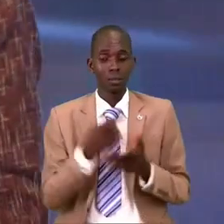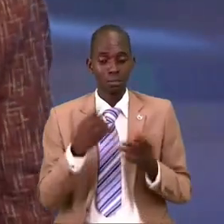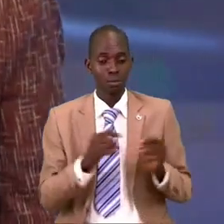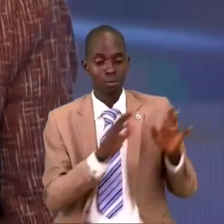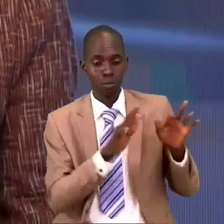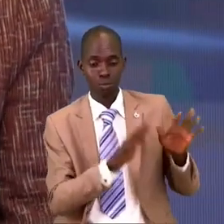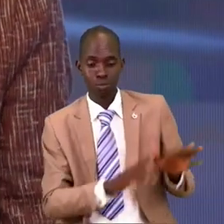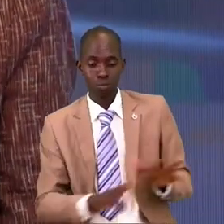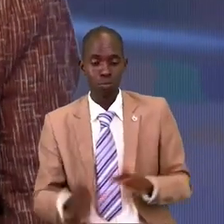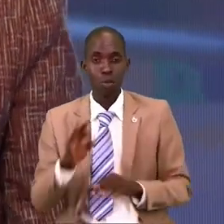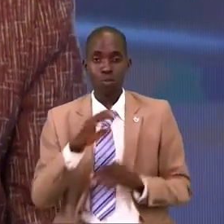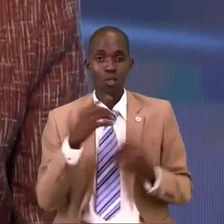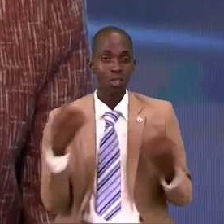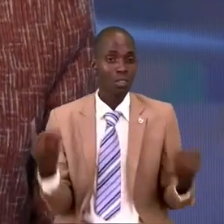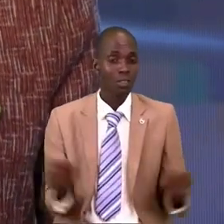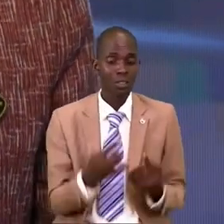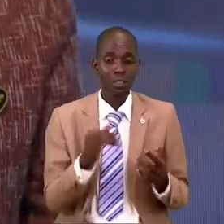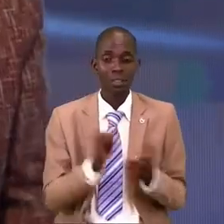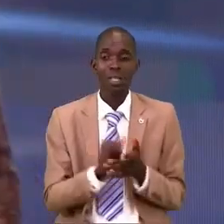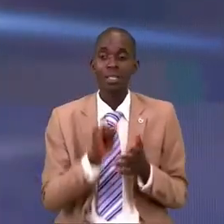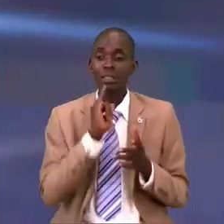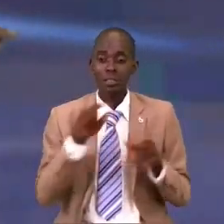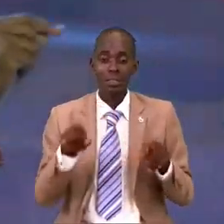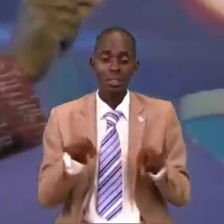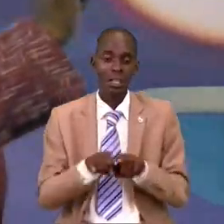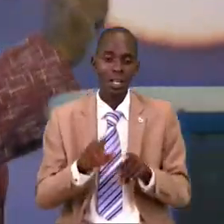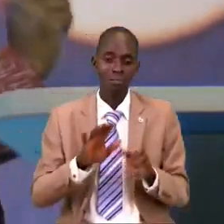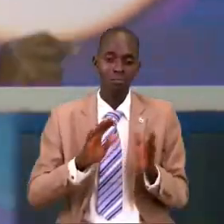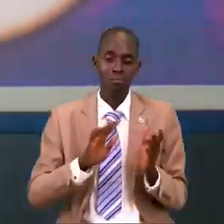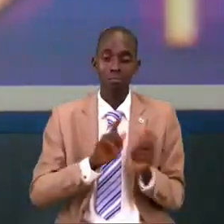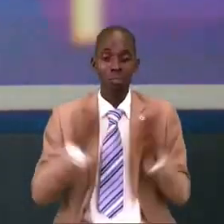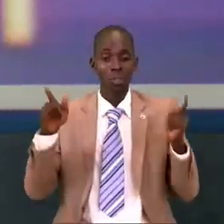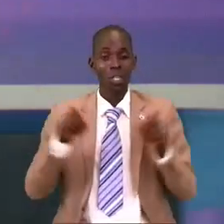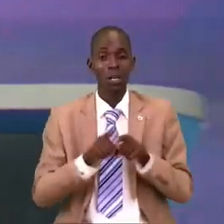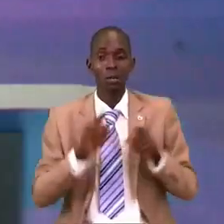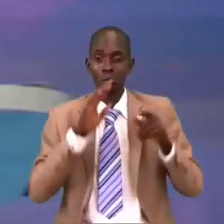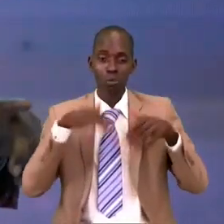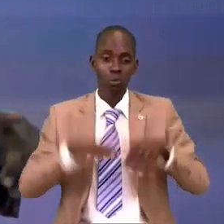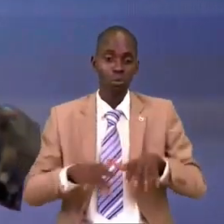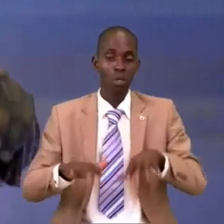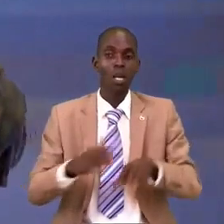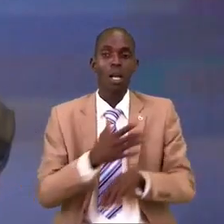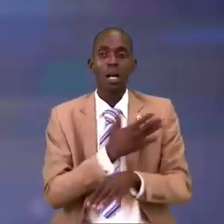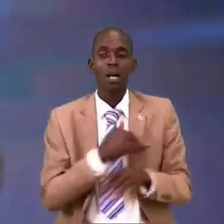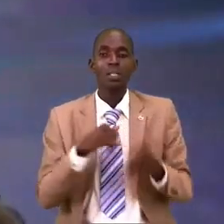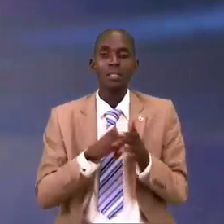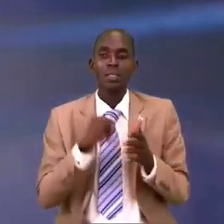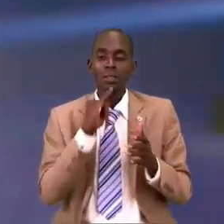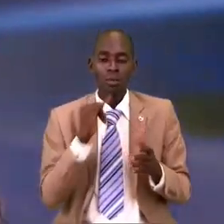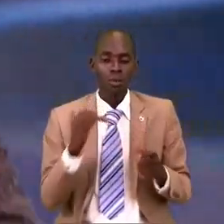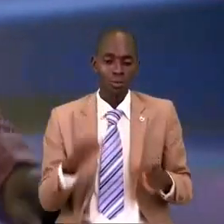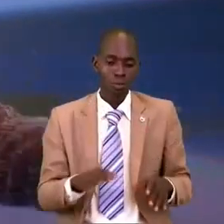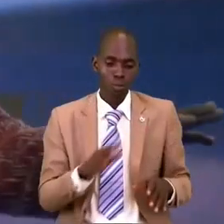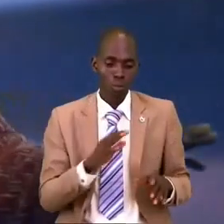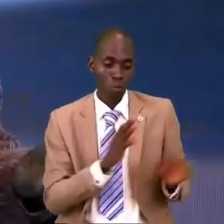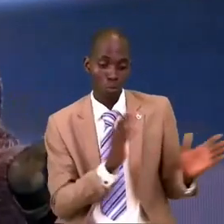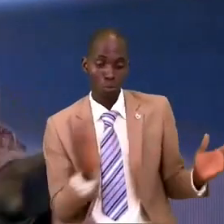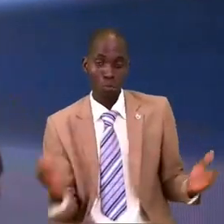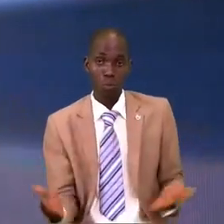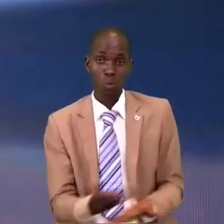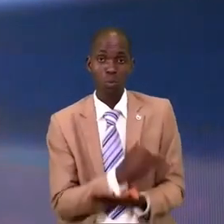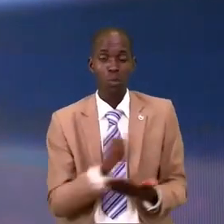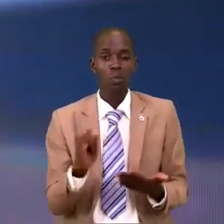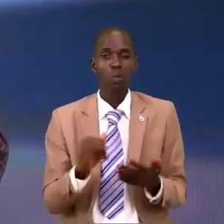on fast to a lost eternity. Because of that, he has pity. He's touched